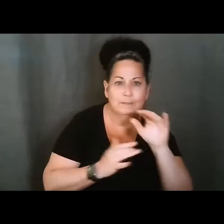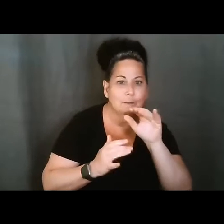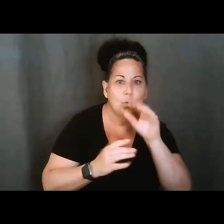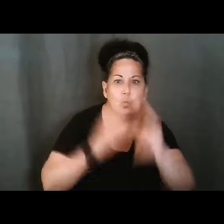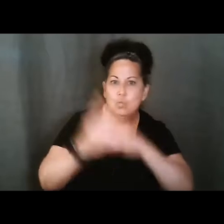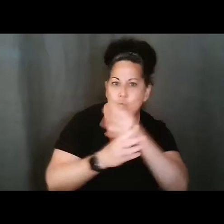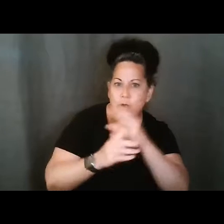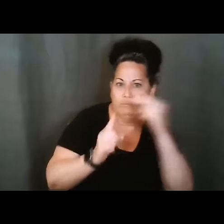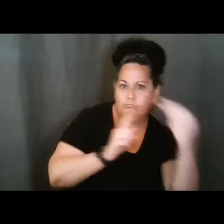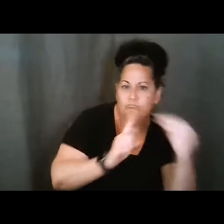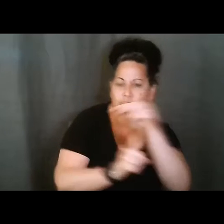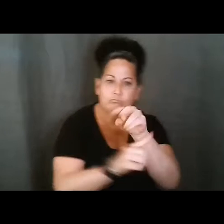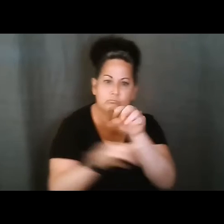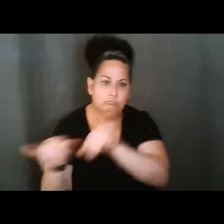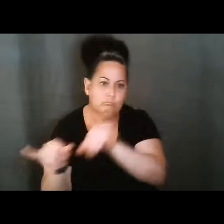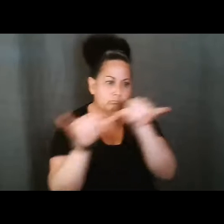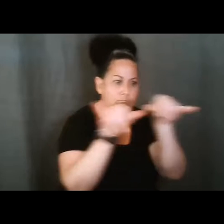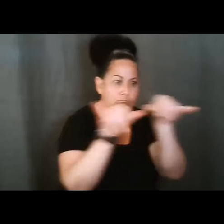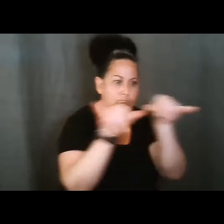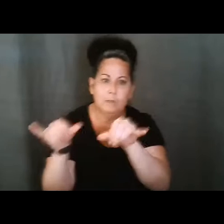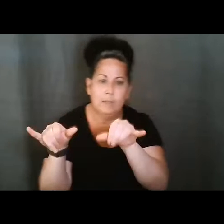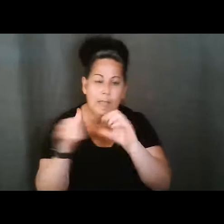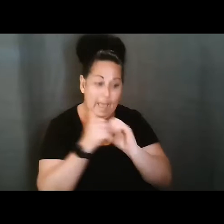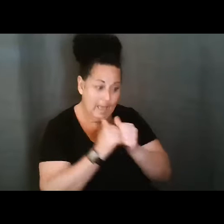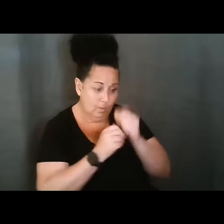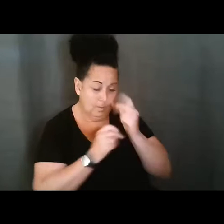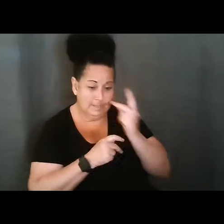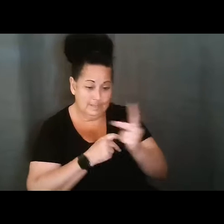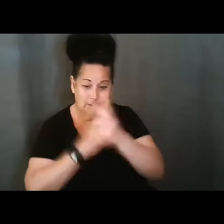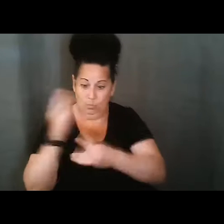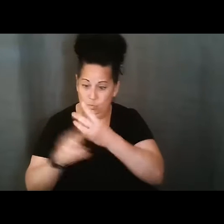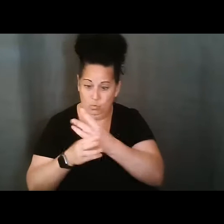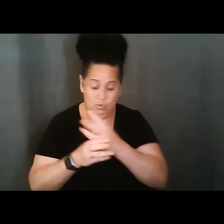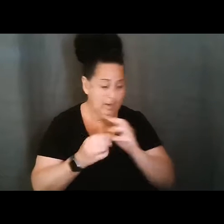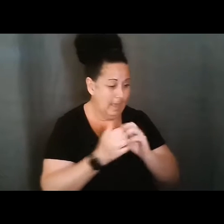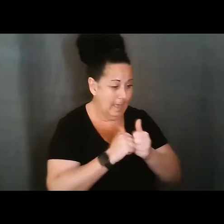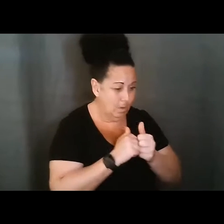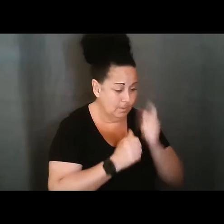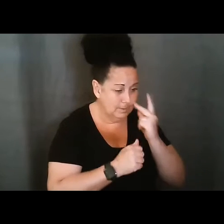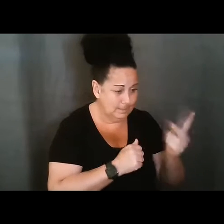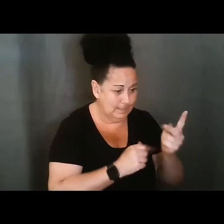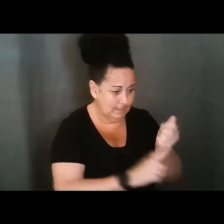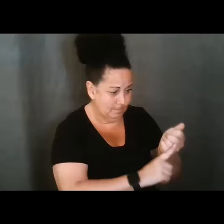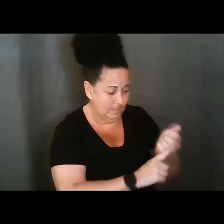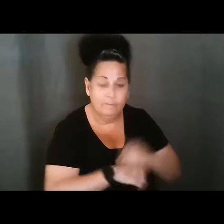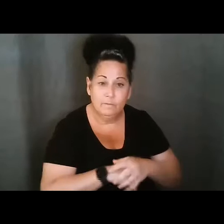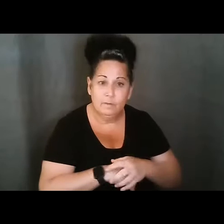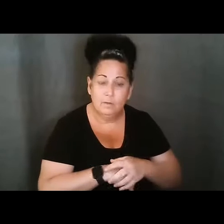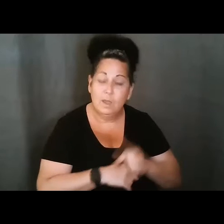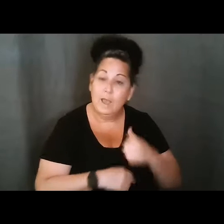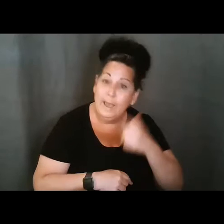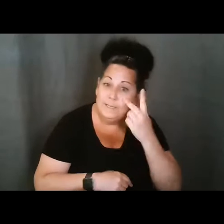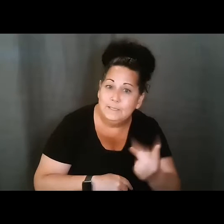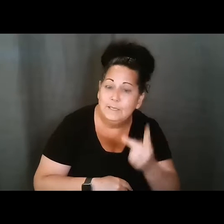How students see the world is a reflection of how they see themselves. I see a future doctor. I see a future lawyer,